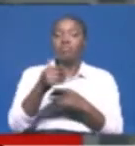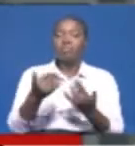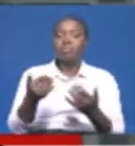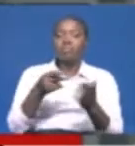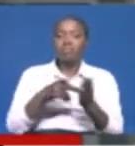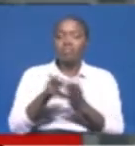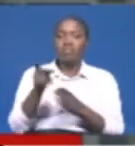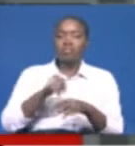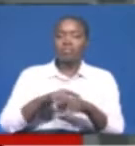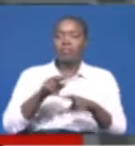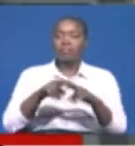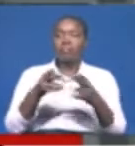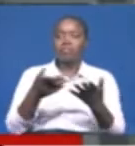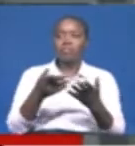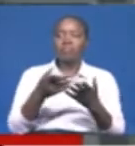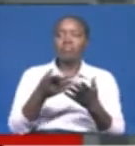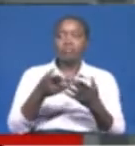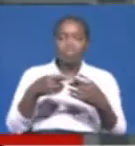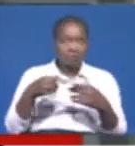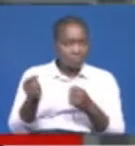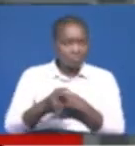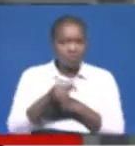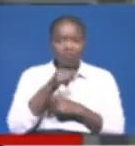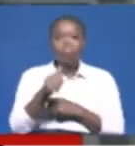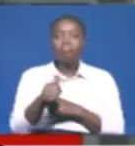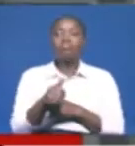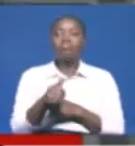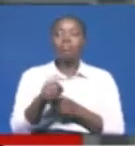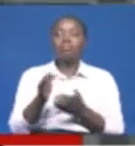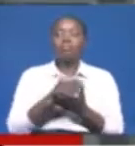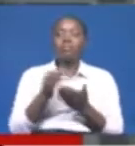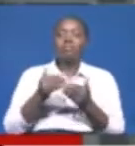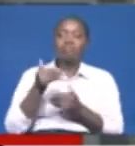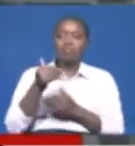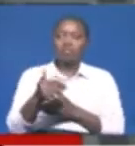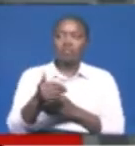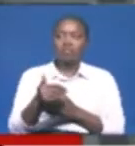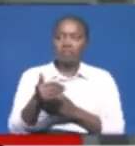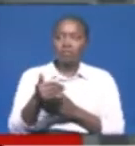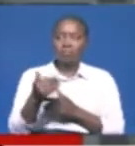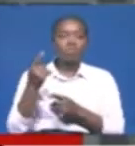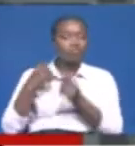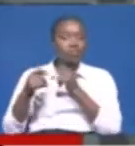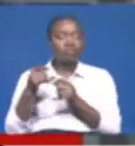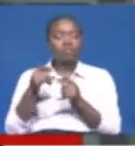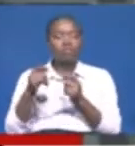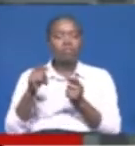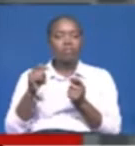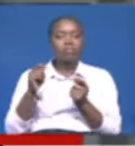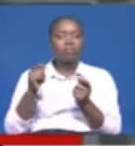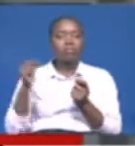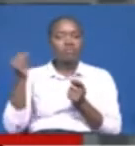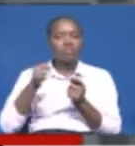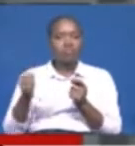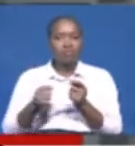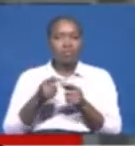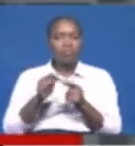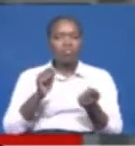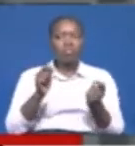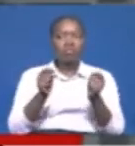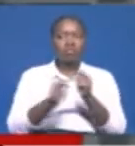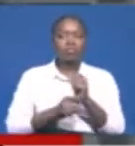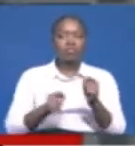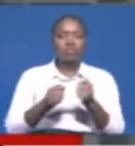you are sitting, that is supposed to be your salary, not necessarily something extra. So the tradition is an old one, but the changes have since